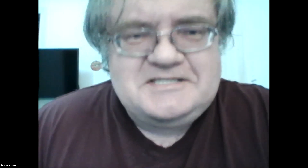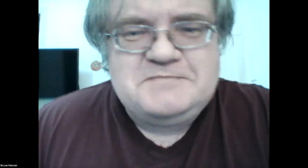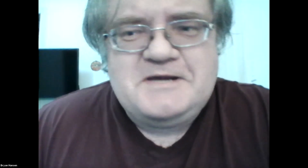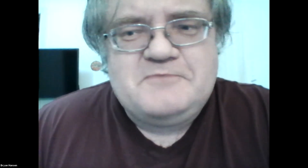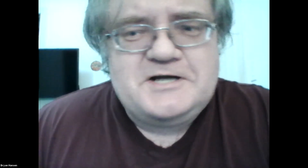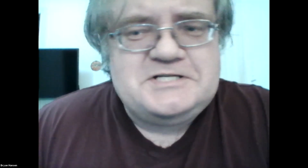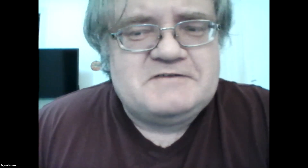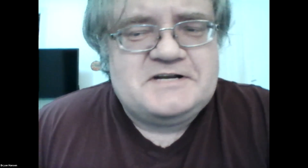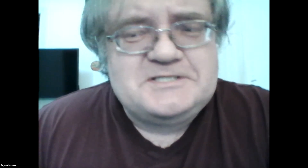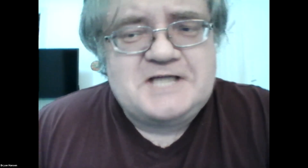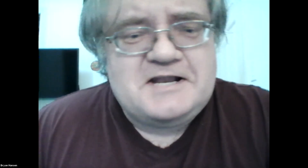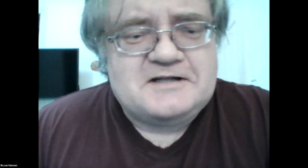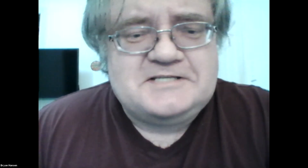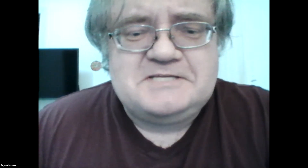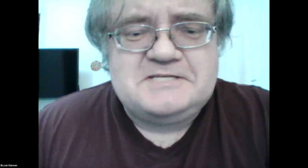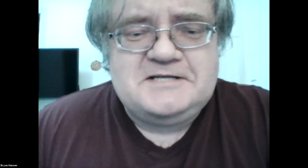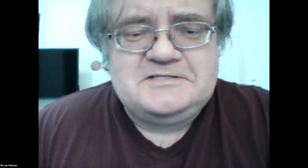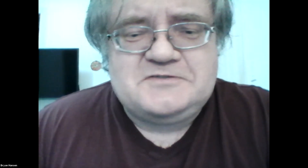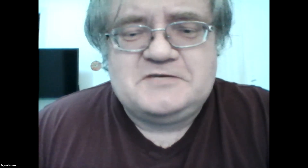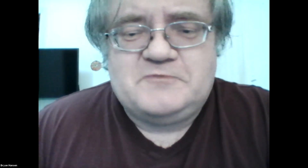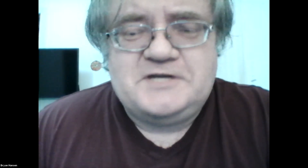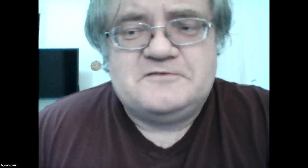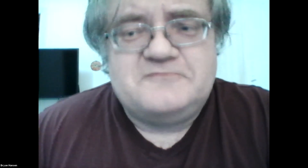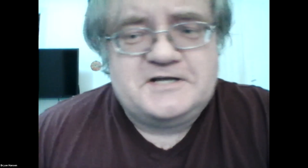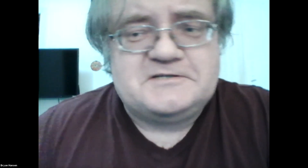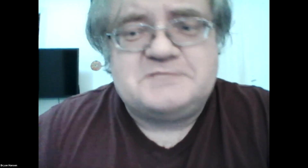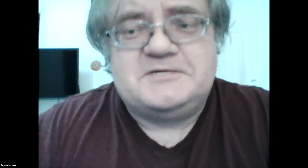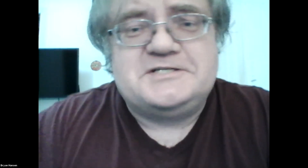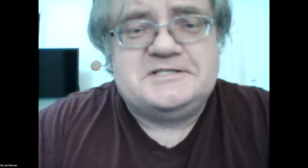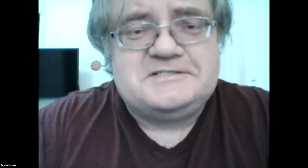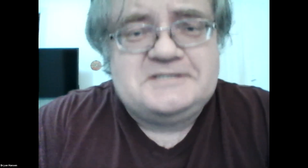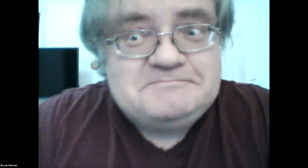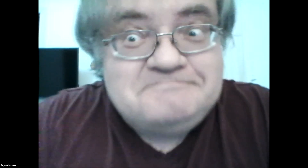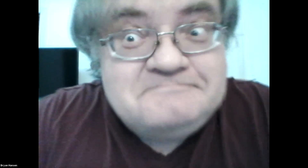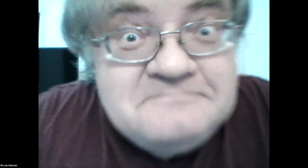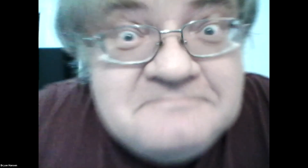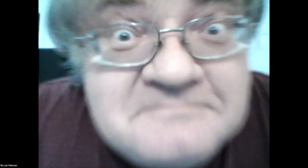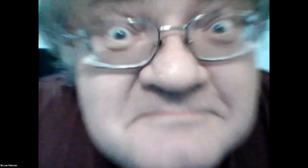This is my impression of a nearsighted autistic man trying to read your facial expressions.